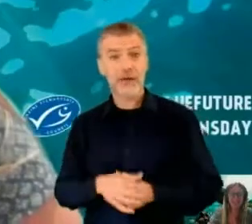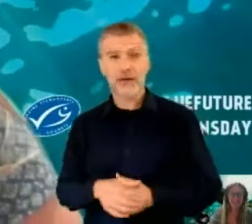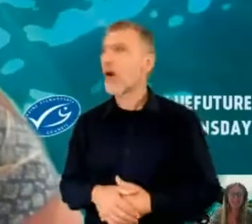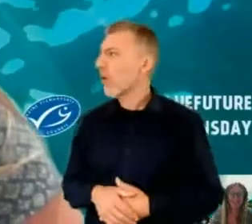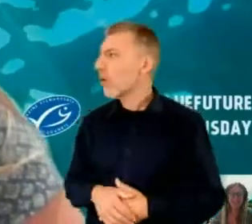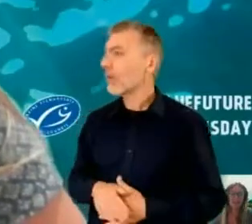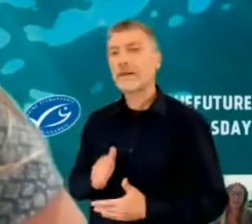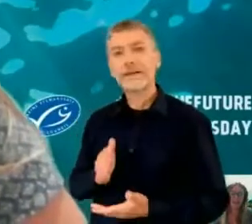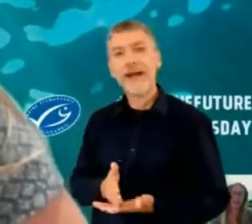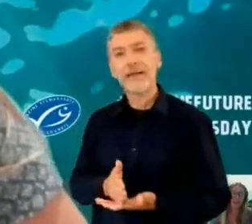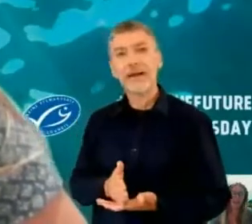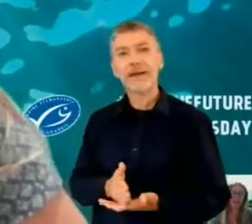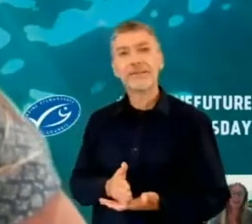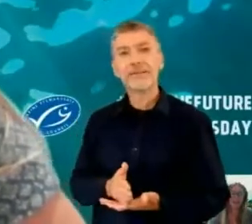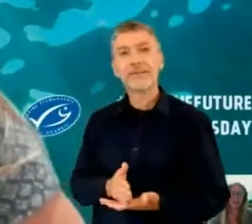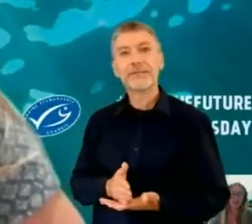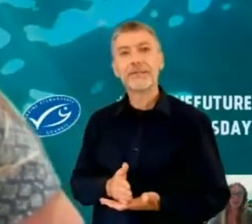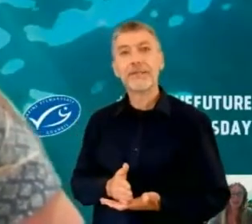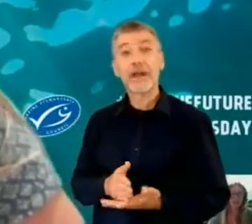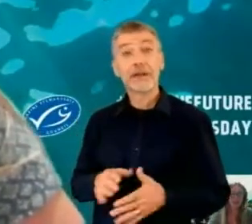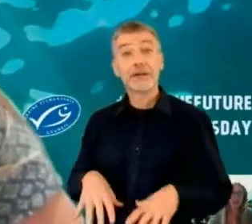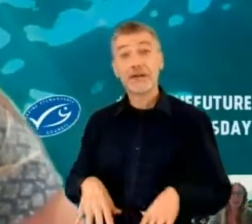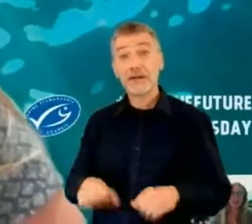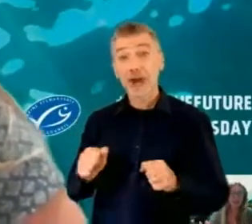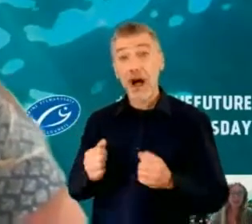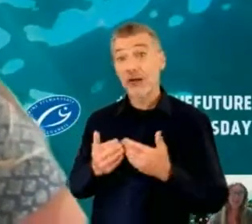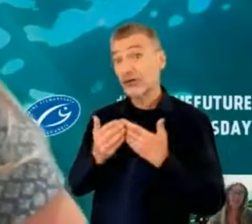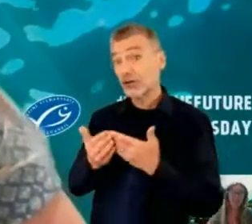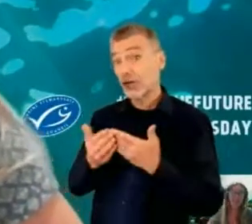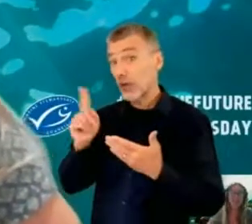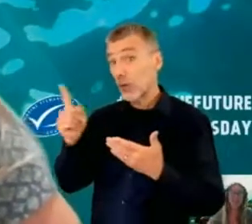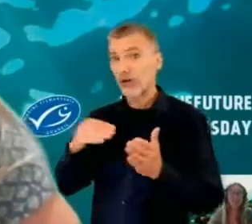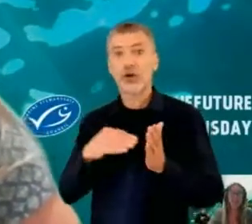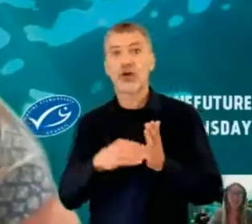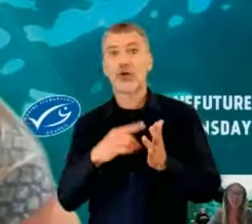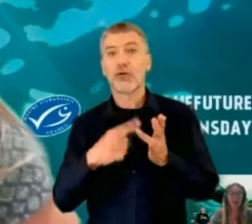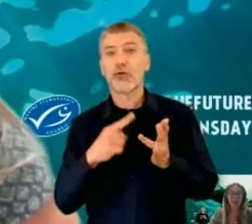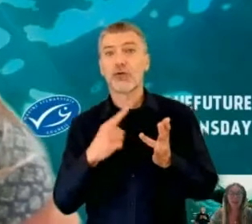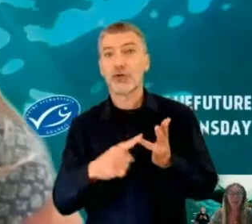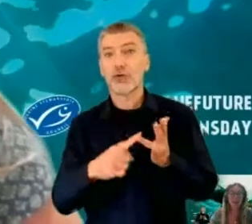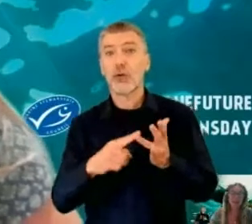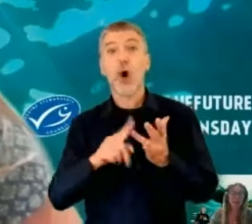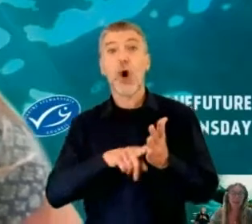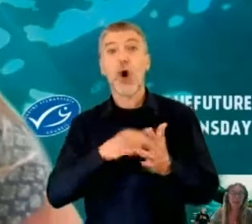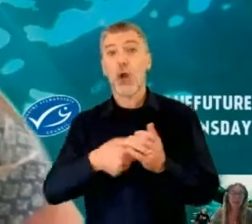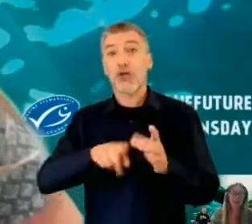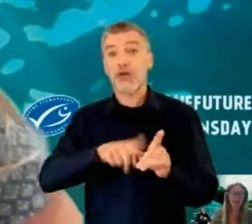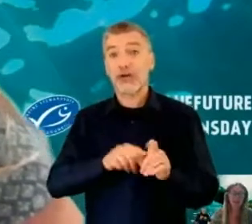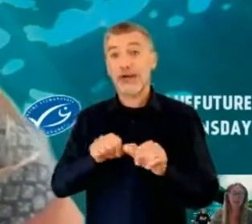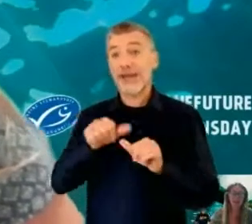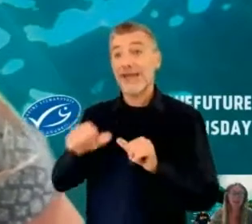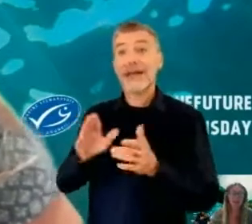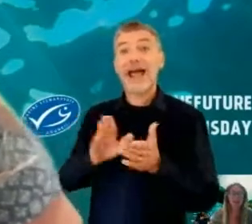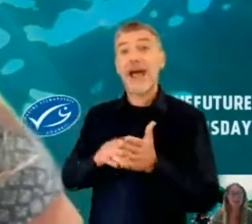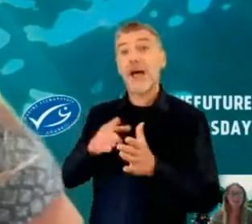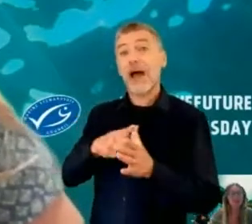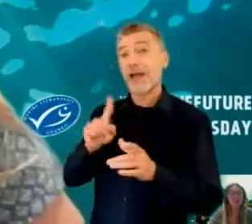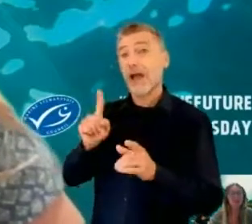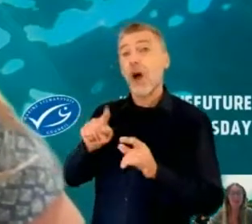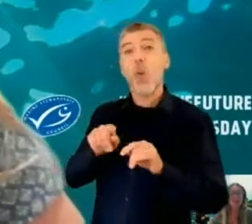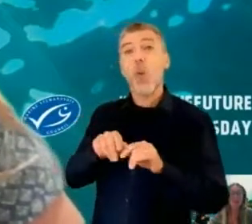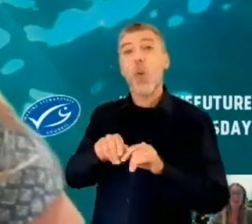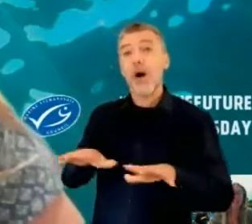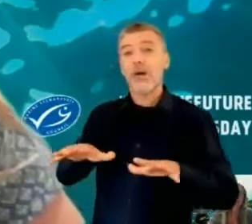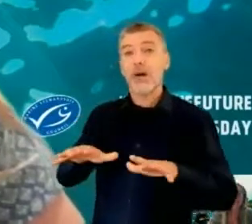So I started off studying zoology and then did a master's in wildlife conservation. I've always loved